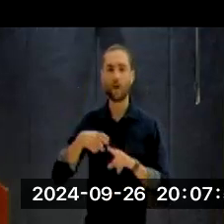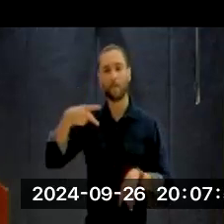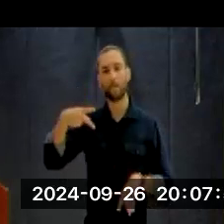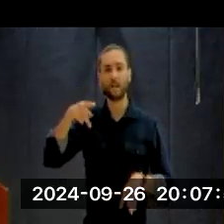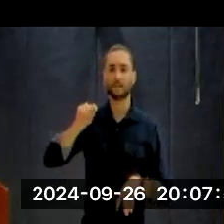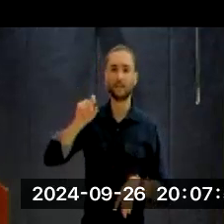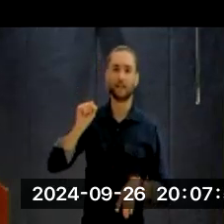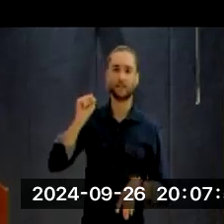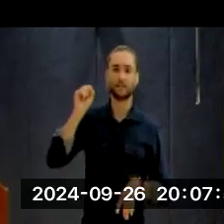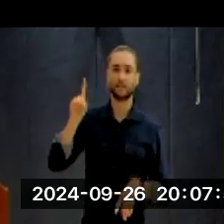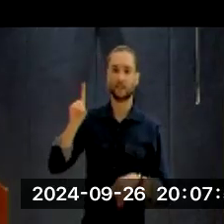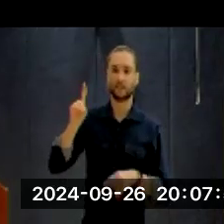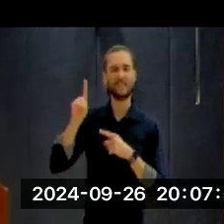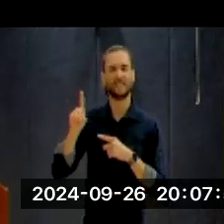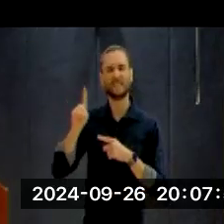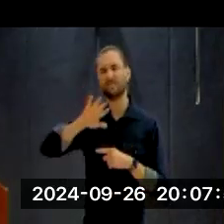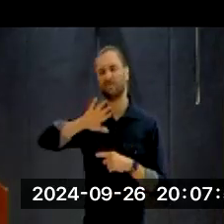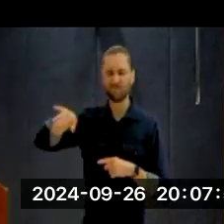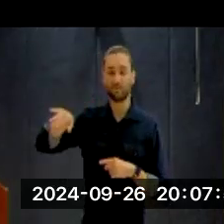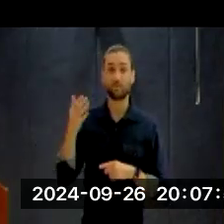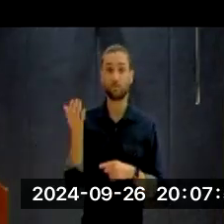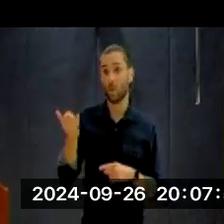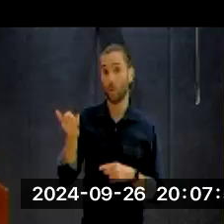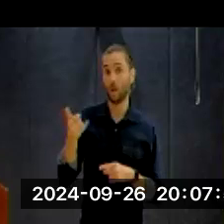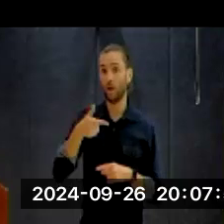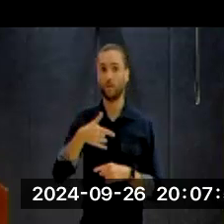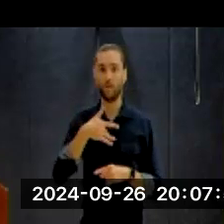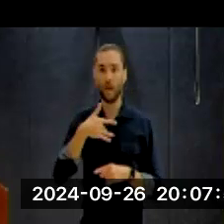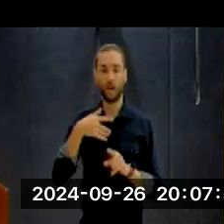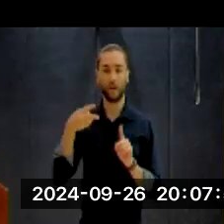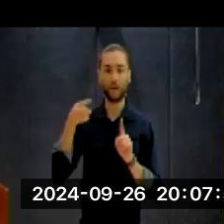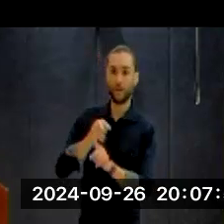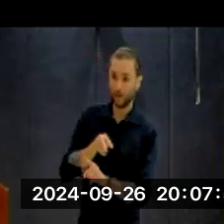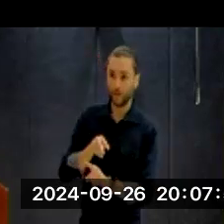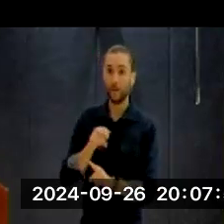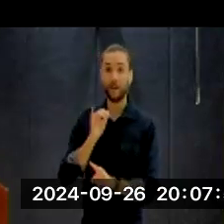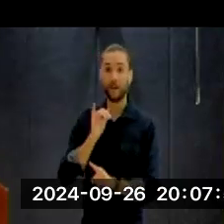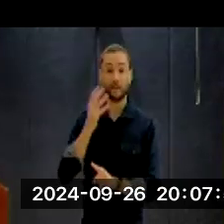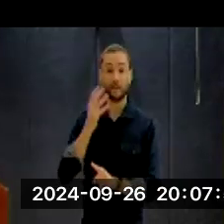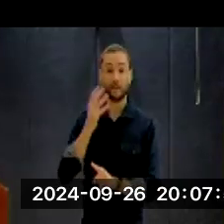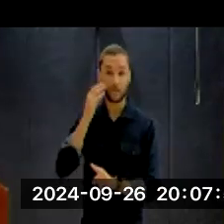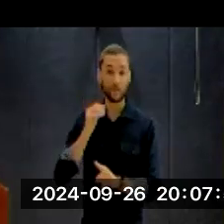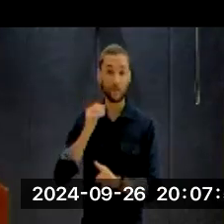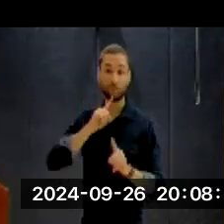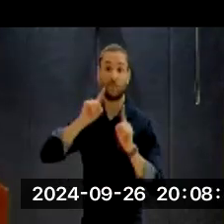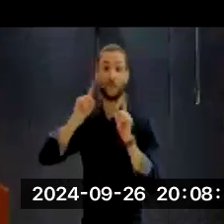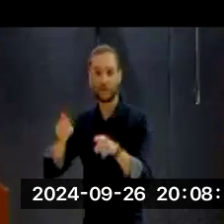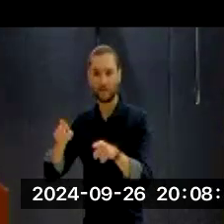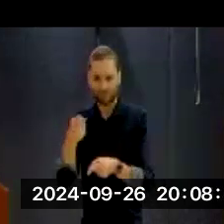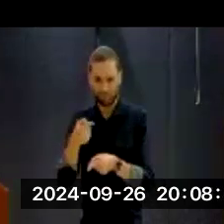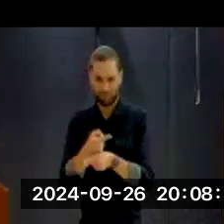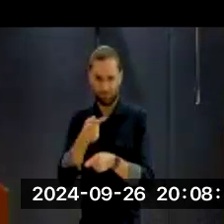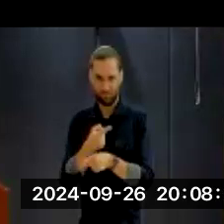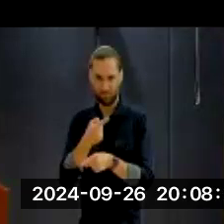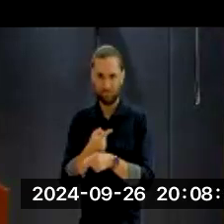because as far as they were concerned, the reactions they were experiencing were a normal response to an